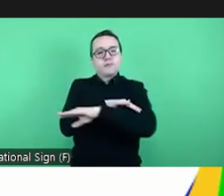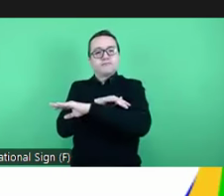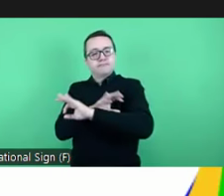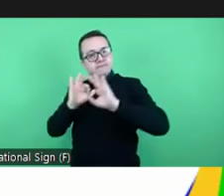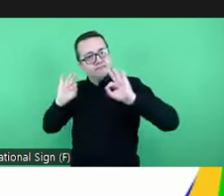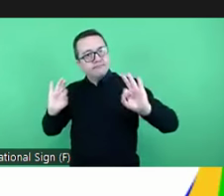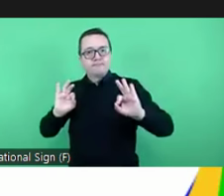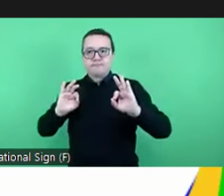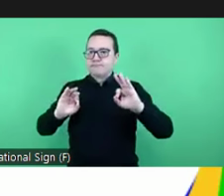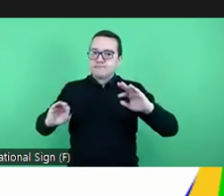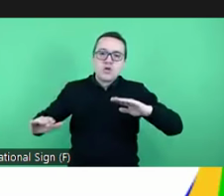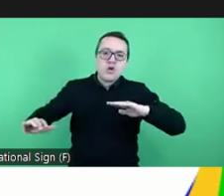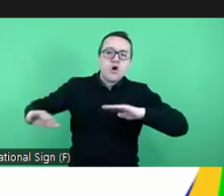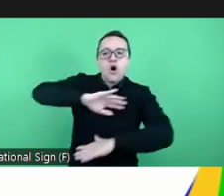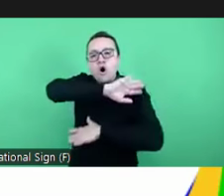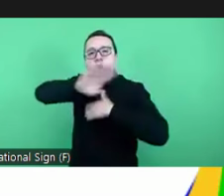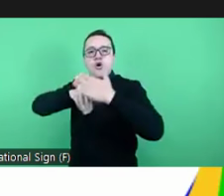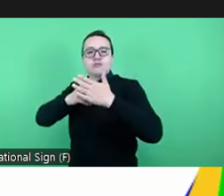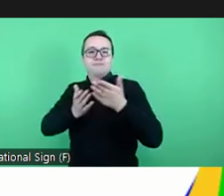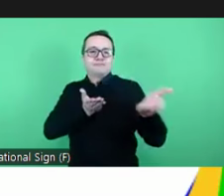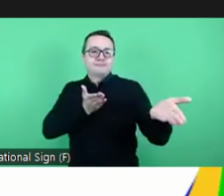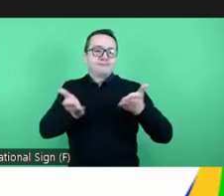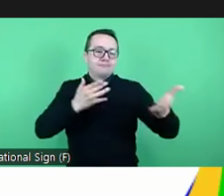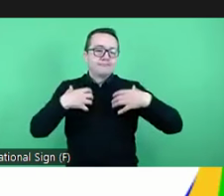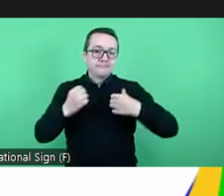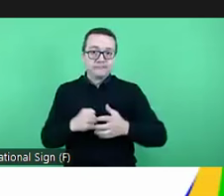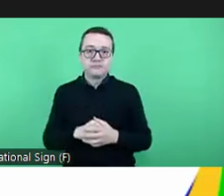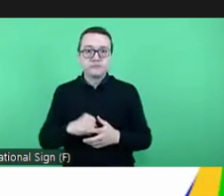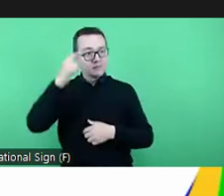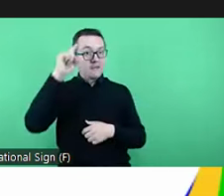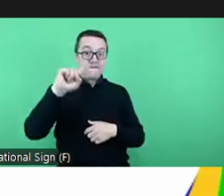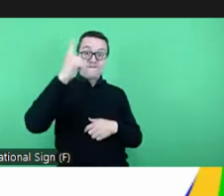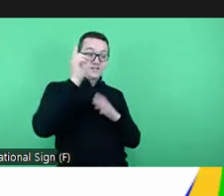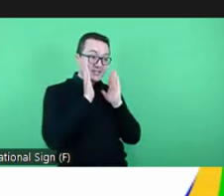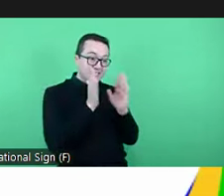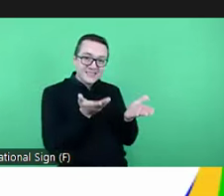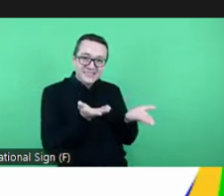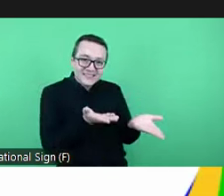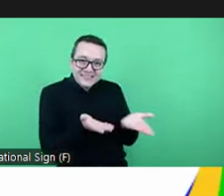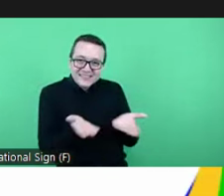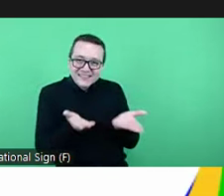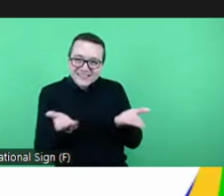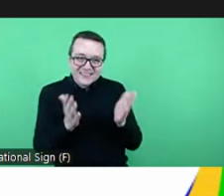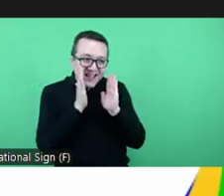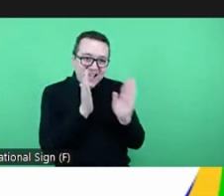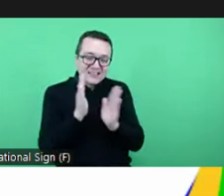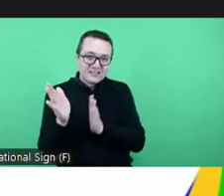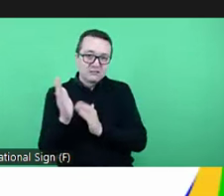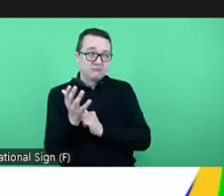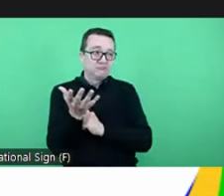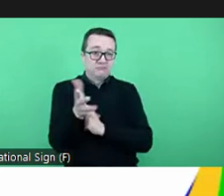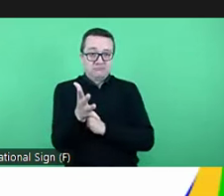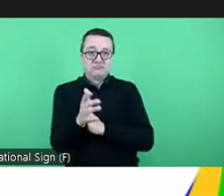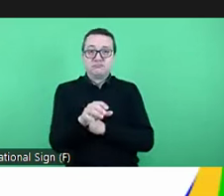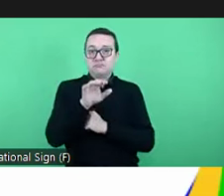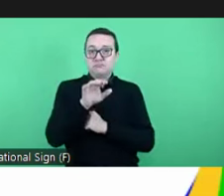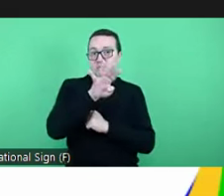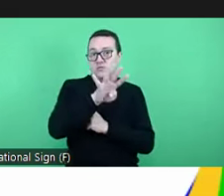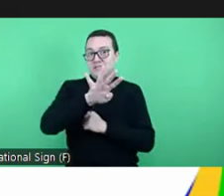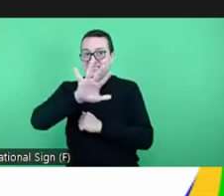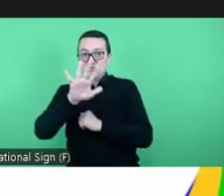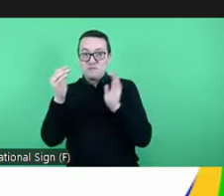ties. And atenção this is primária, a gente está falando actually aí de the starting 45 point mil for unidades our básicas de SUS. So saúde, this is